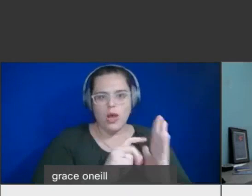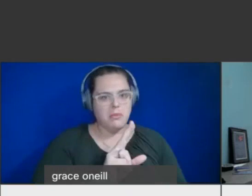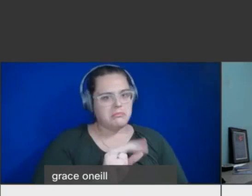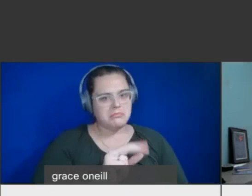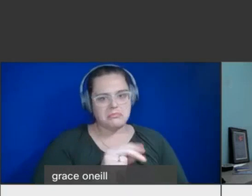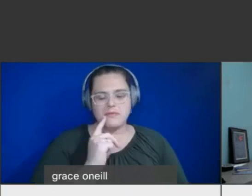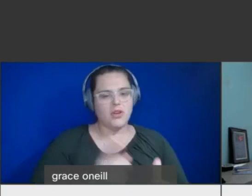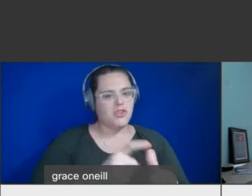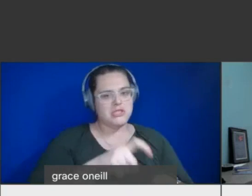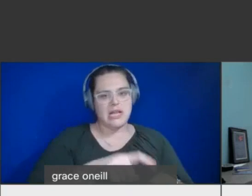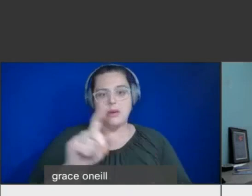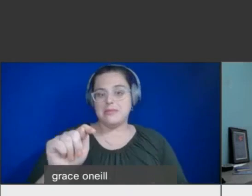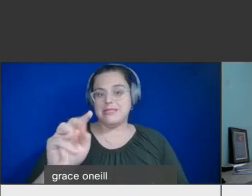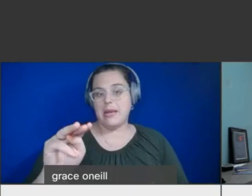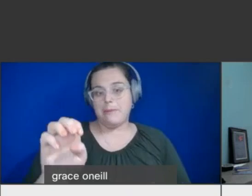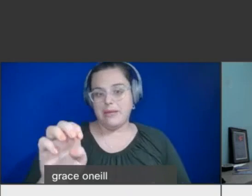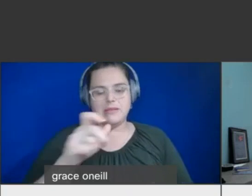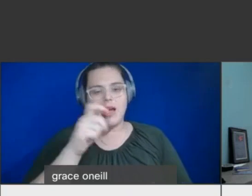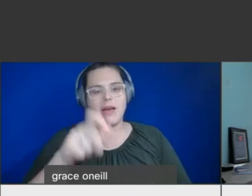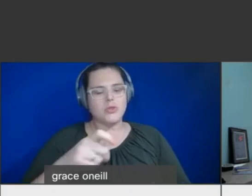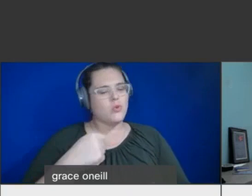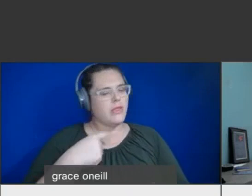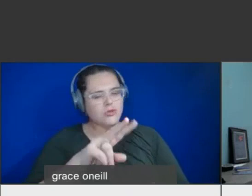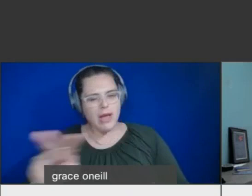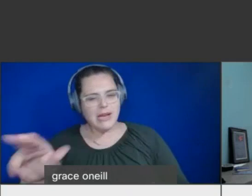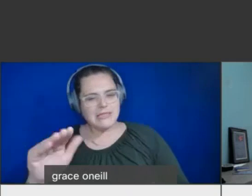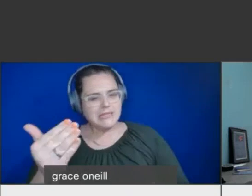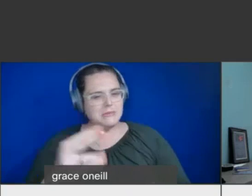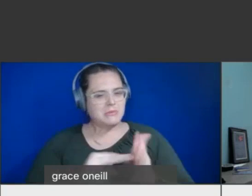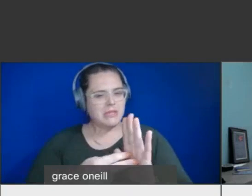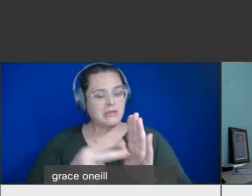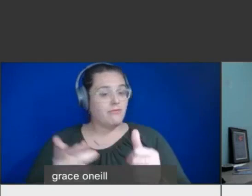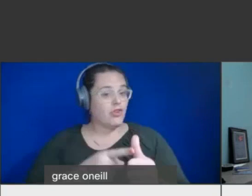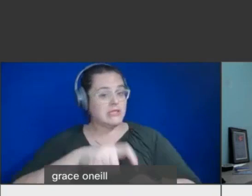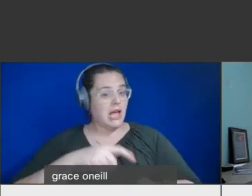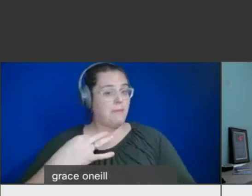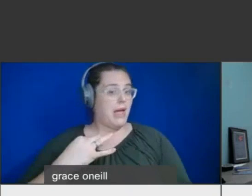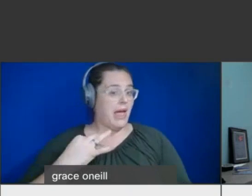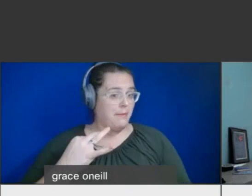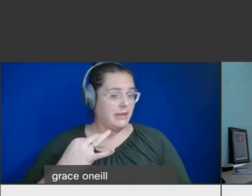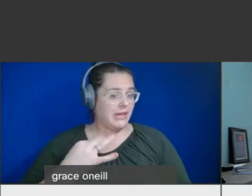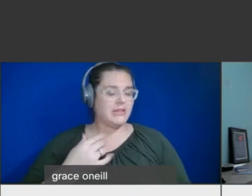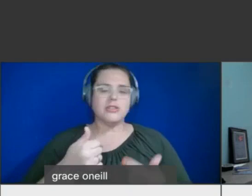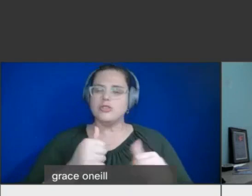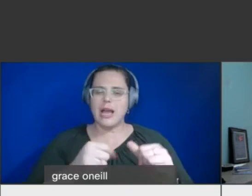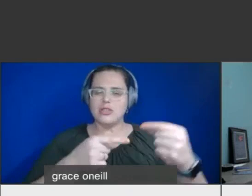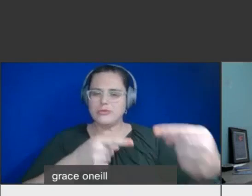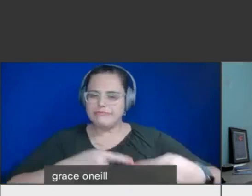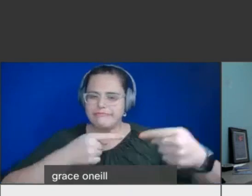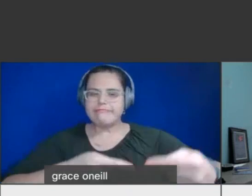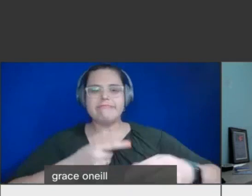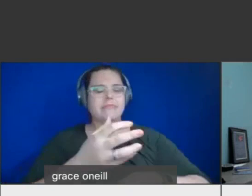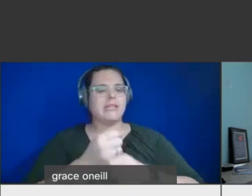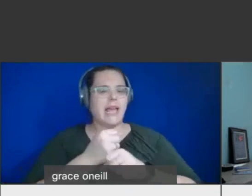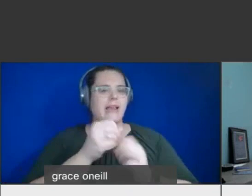TME applicant. So that's what I read from that they were having trouble getting the reciprocity application